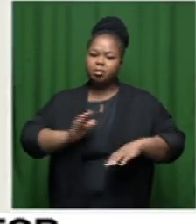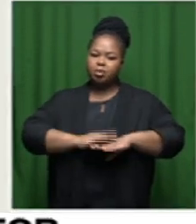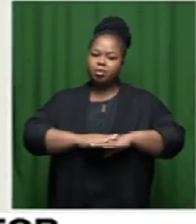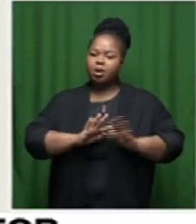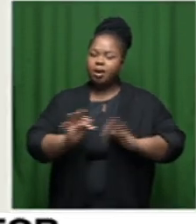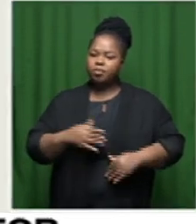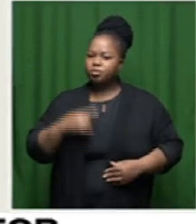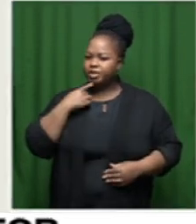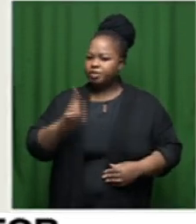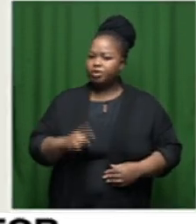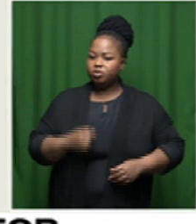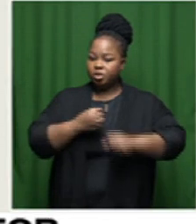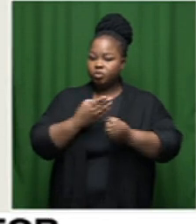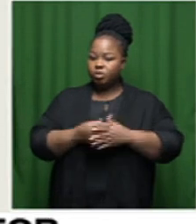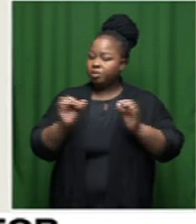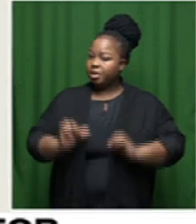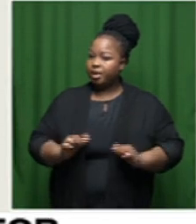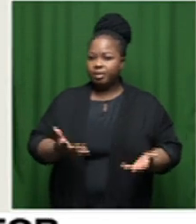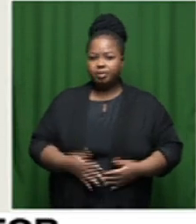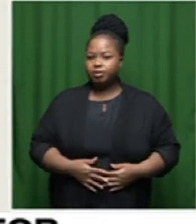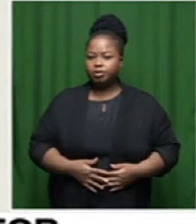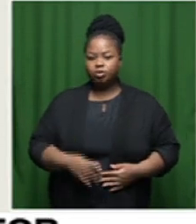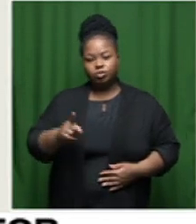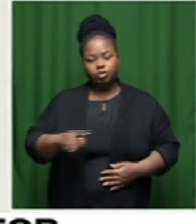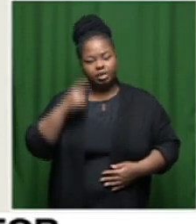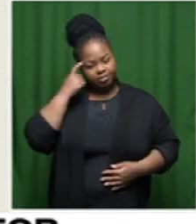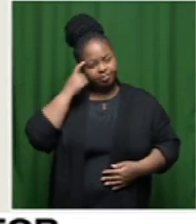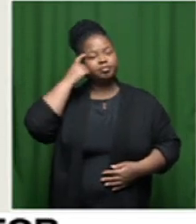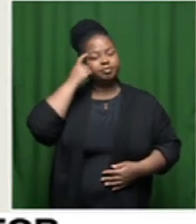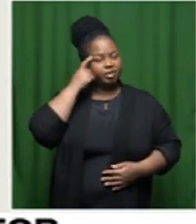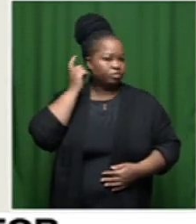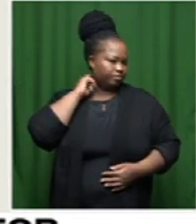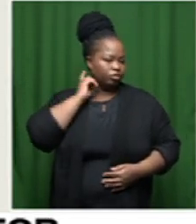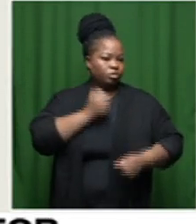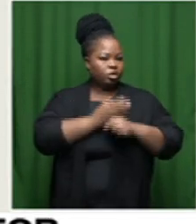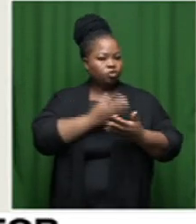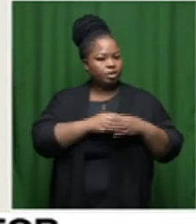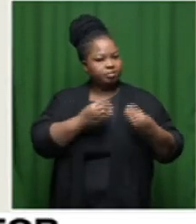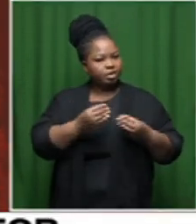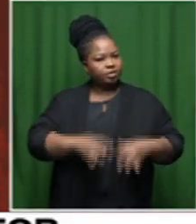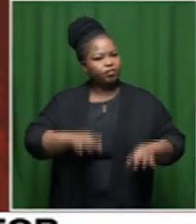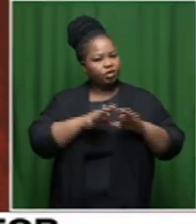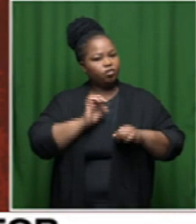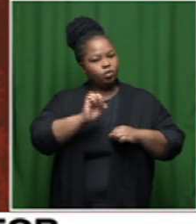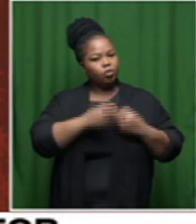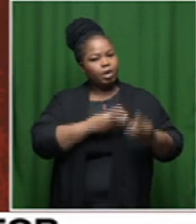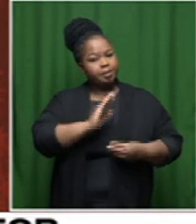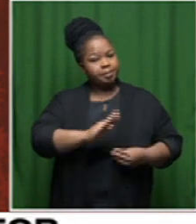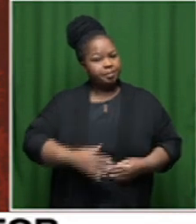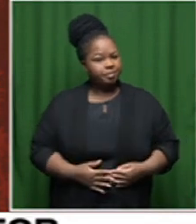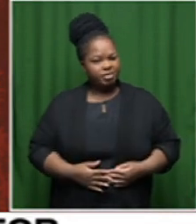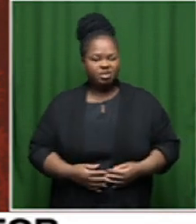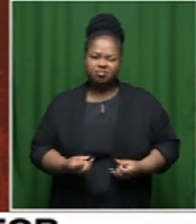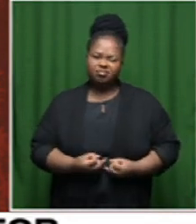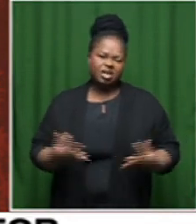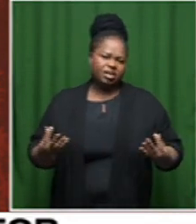do you say to keep clients coming back, What are the things that you need to consider to increase the commercial value of your work over time? There's